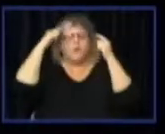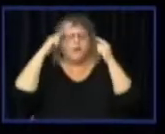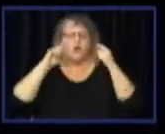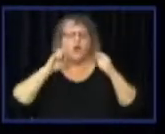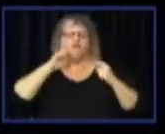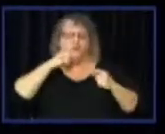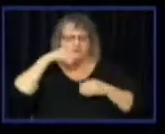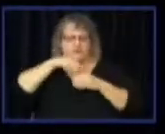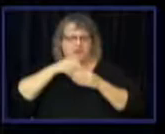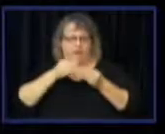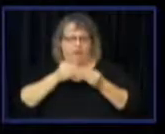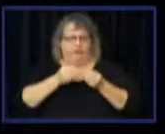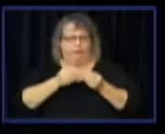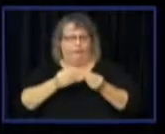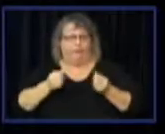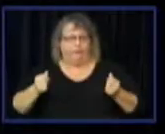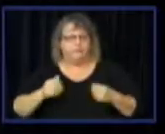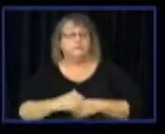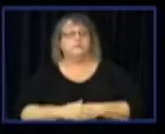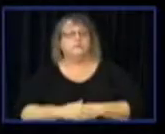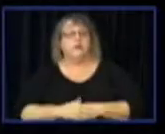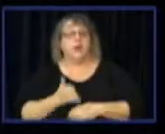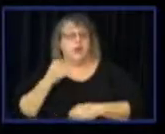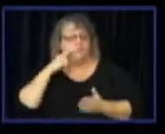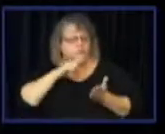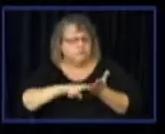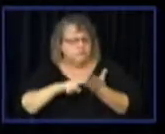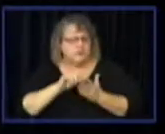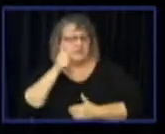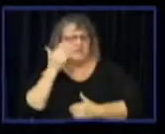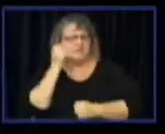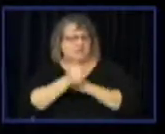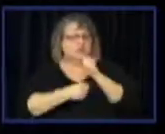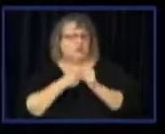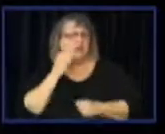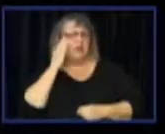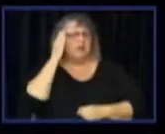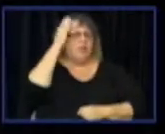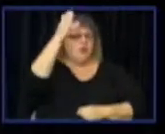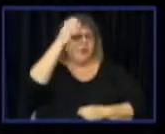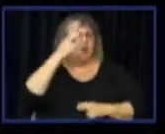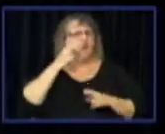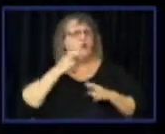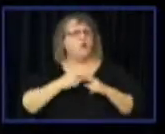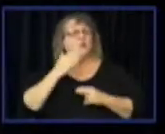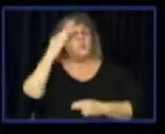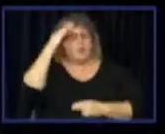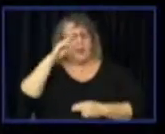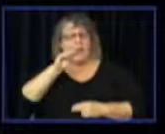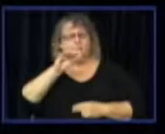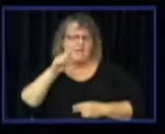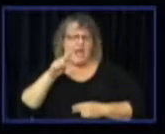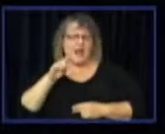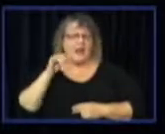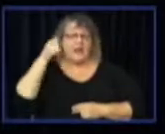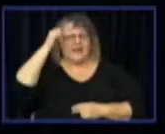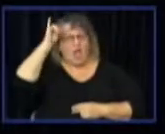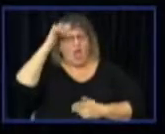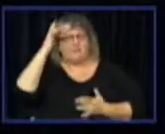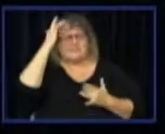now 10, 15 years later is very interesting because it's similar to mad cow disease. This is the newest